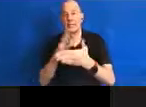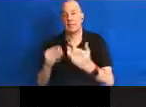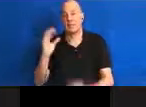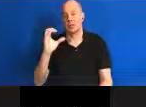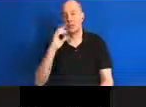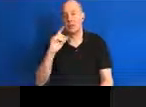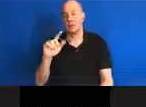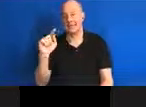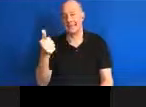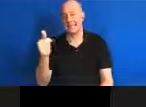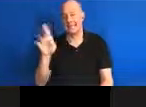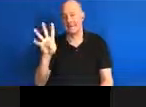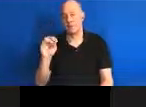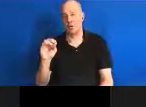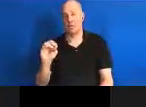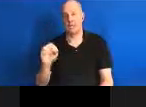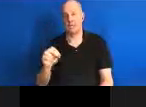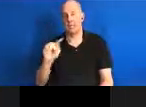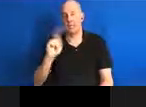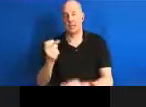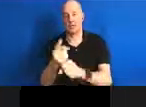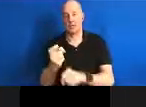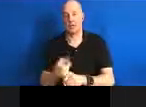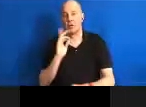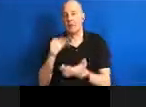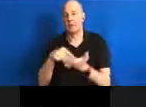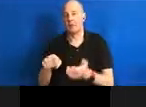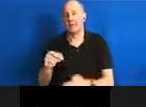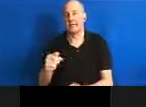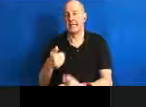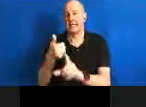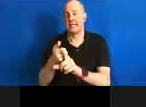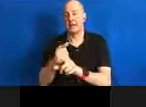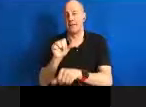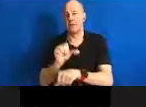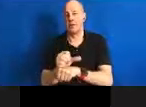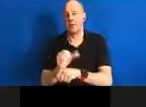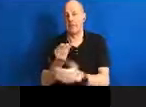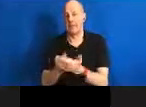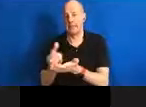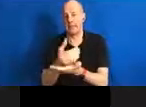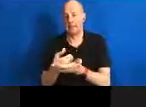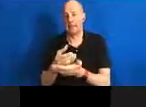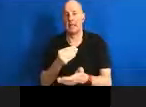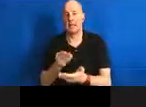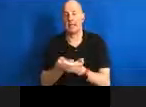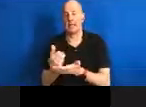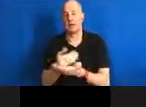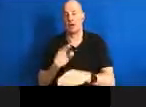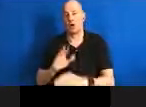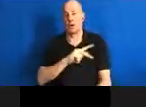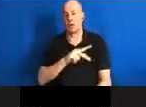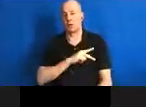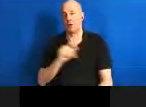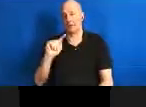1040 taxes every year. They're going to have to pay self-employment income in addition to income on their personal taxes.